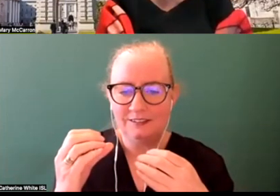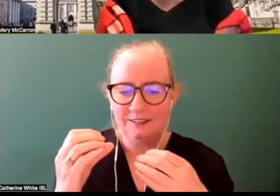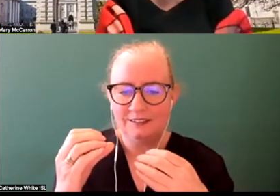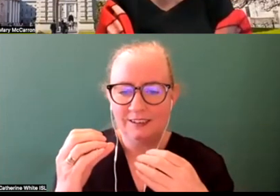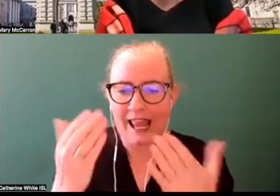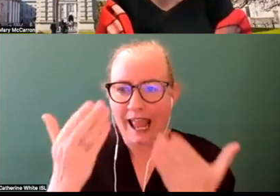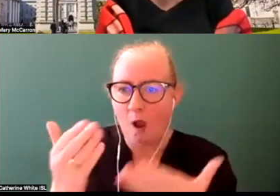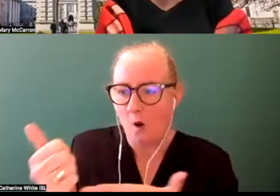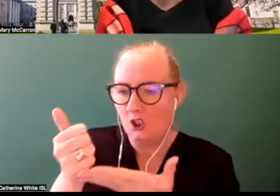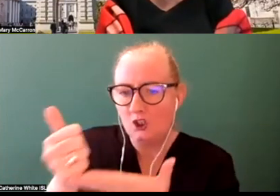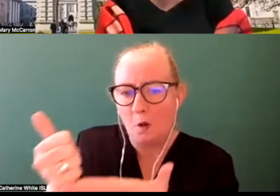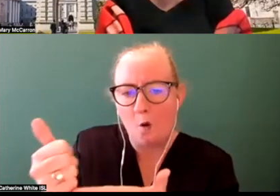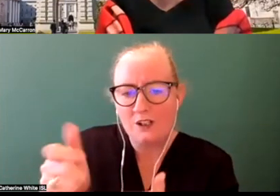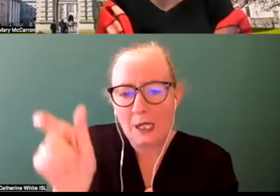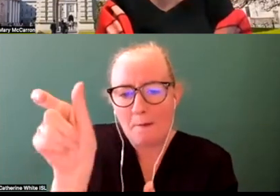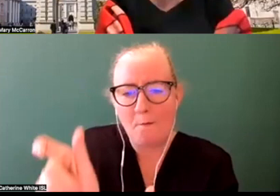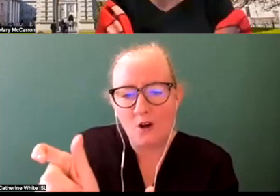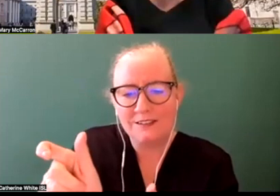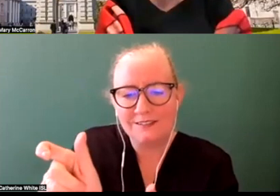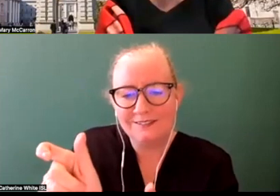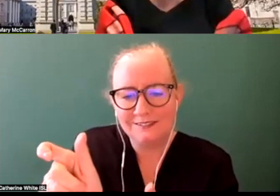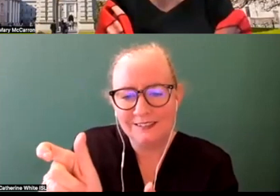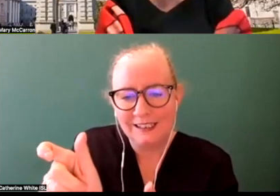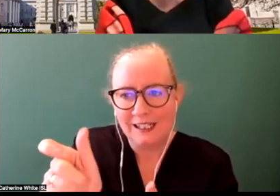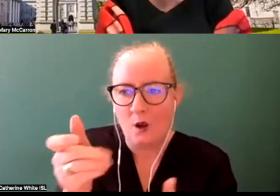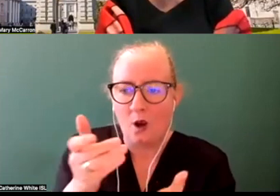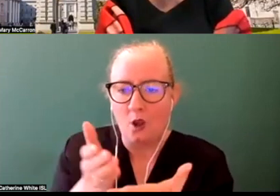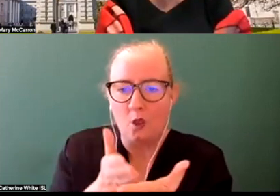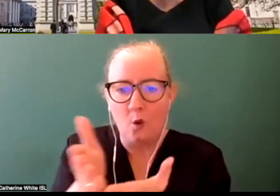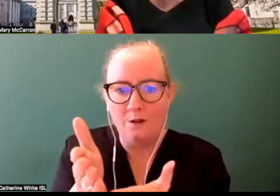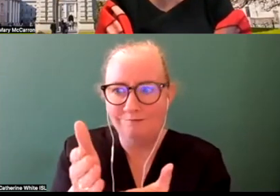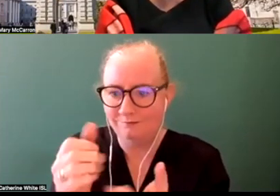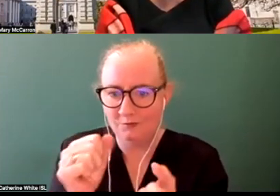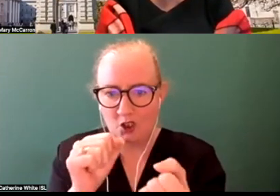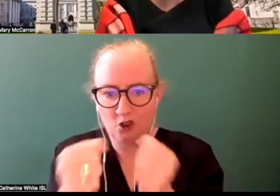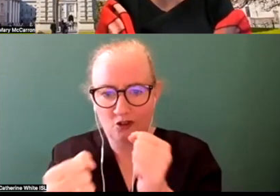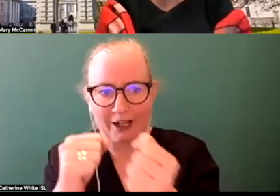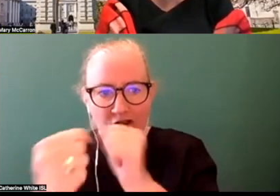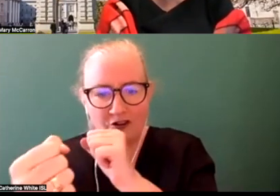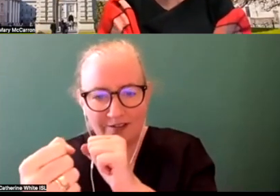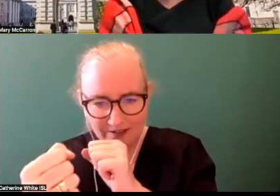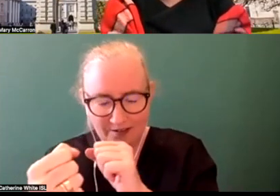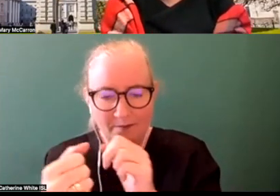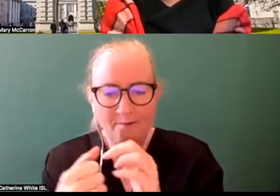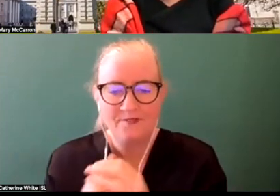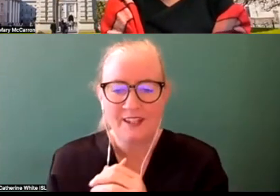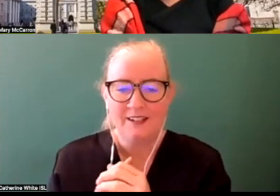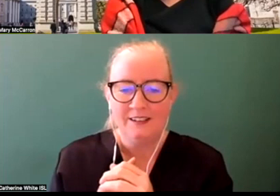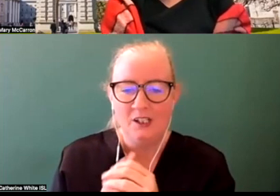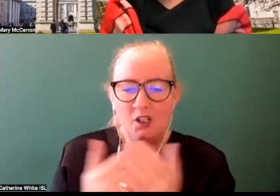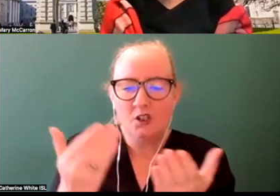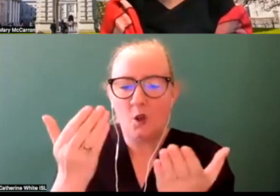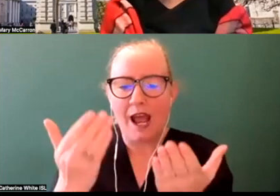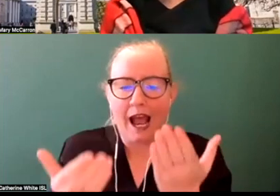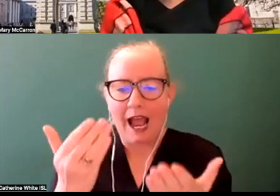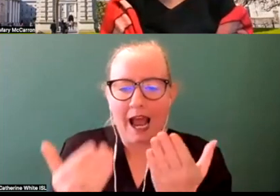support the person maybe with health related conditions. And I think that what people sort of seen was that, you know, how do we